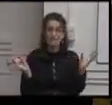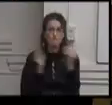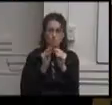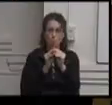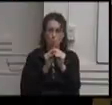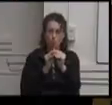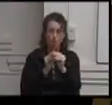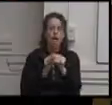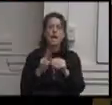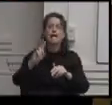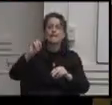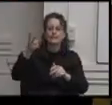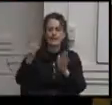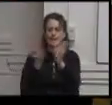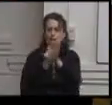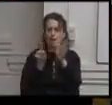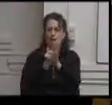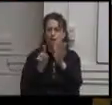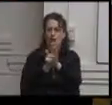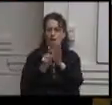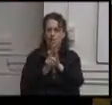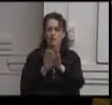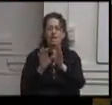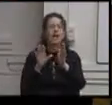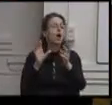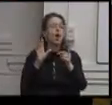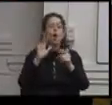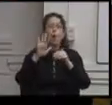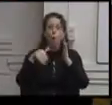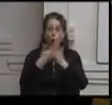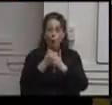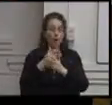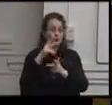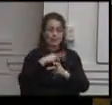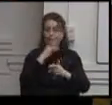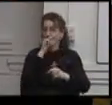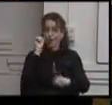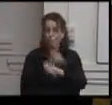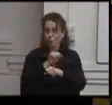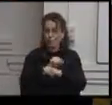to a second alarm, which calls back all off-duty personnel.